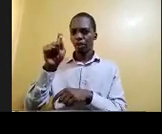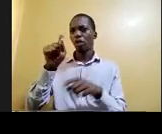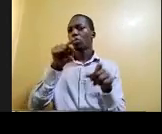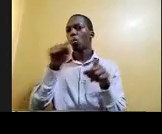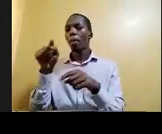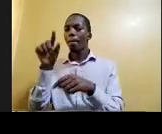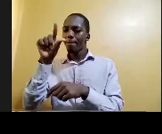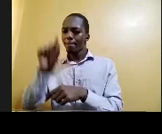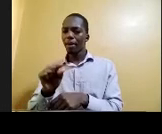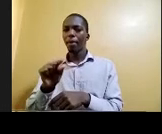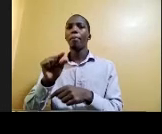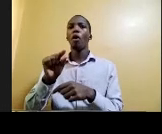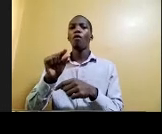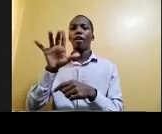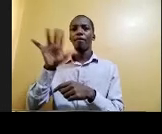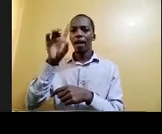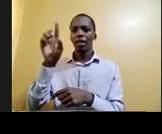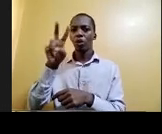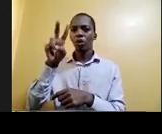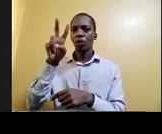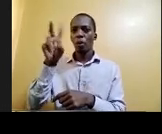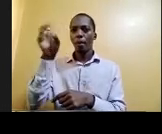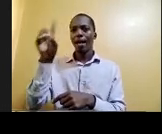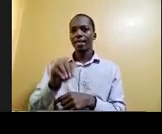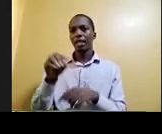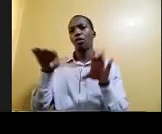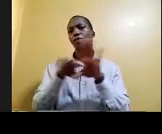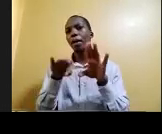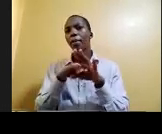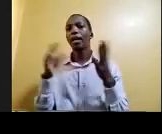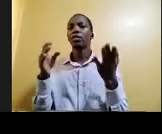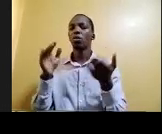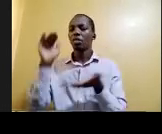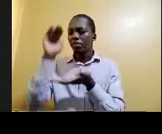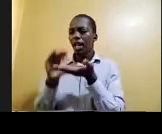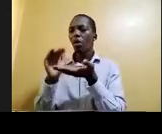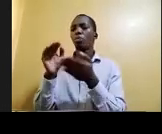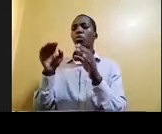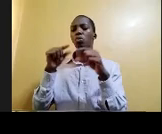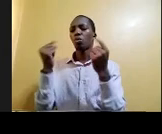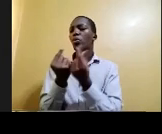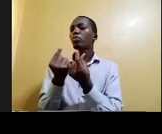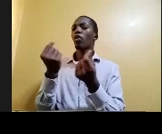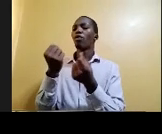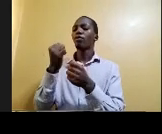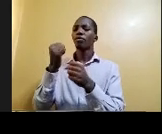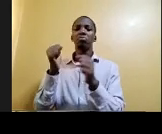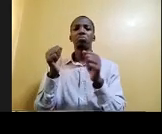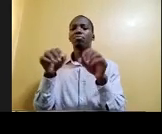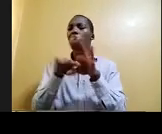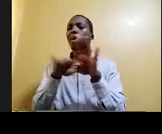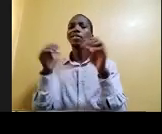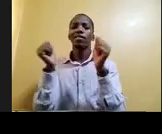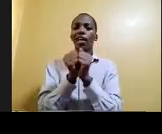than 10 must be inspected every year. Smaller groups of less than 10 must be inspected every year anyway. And there will